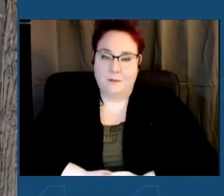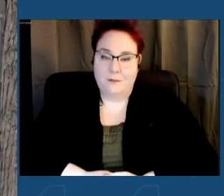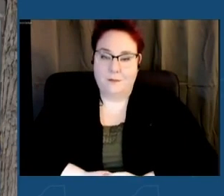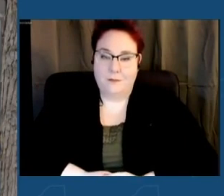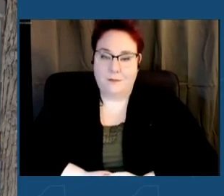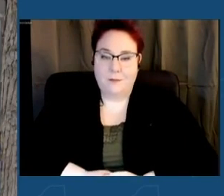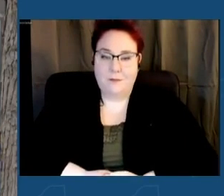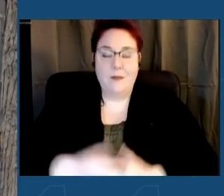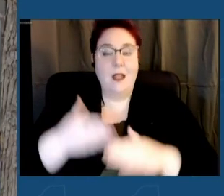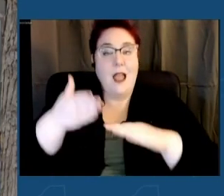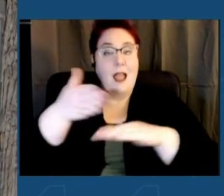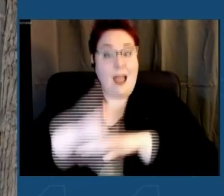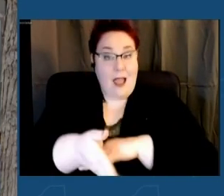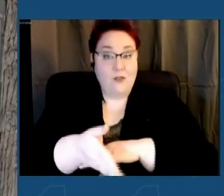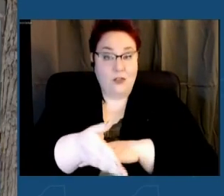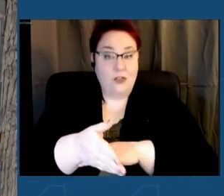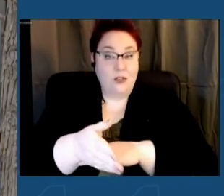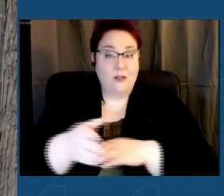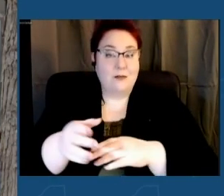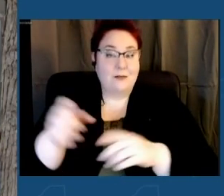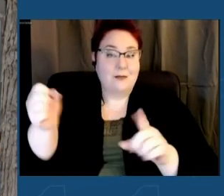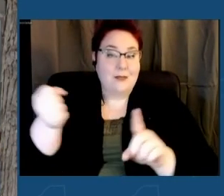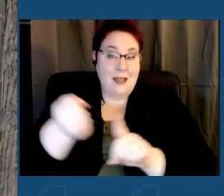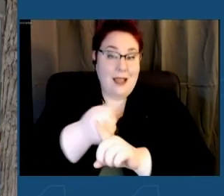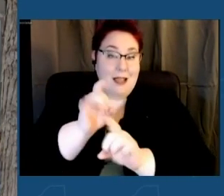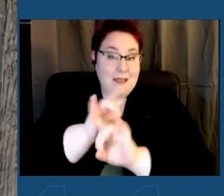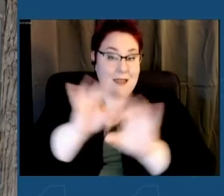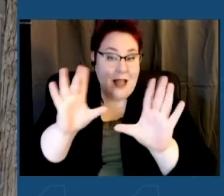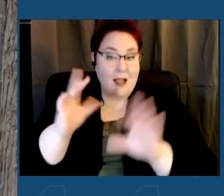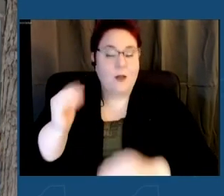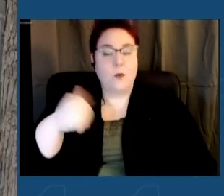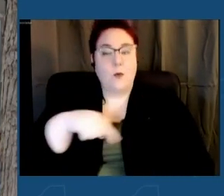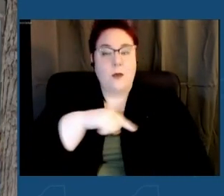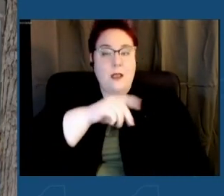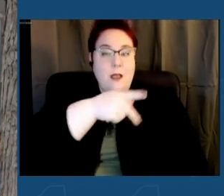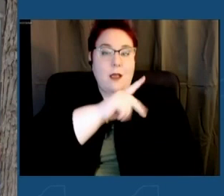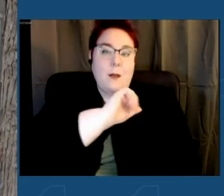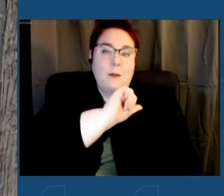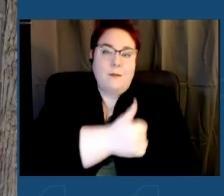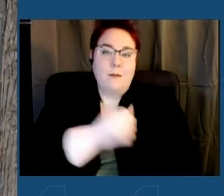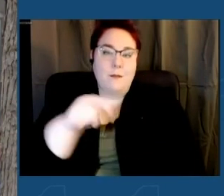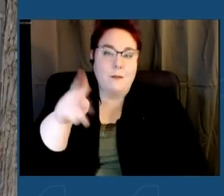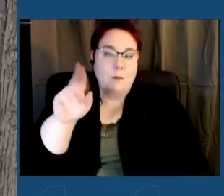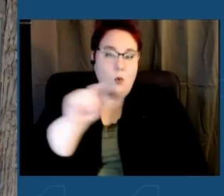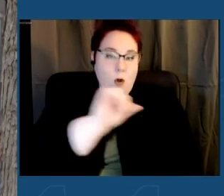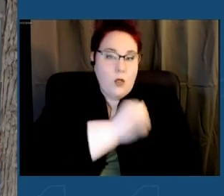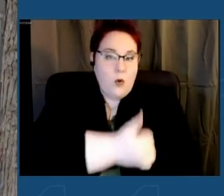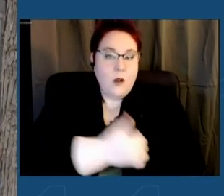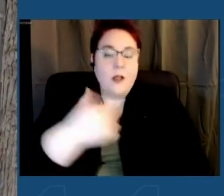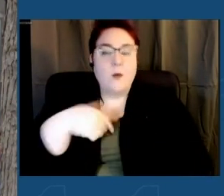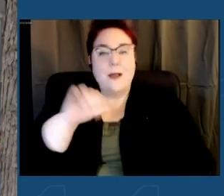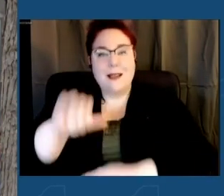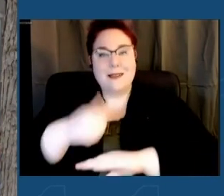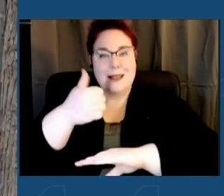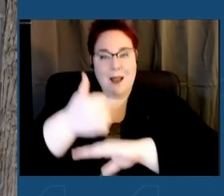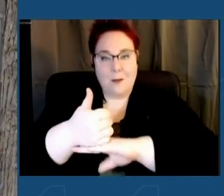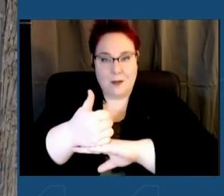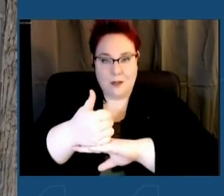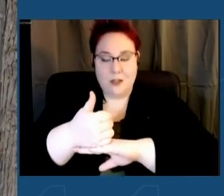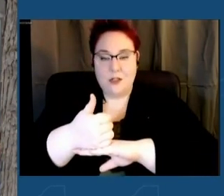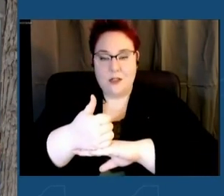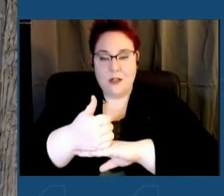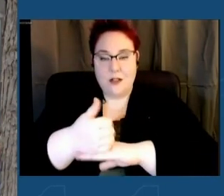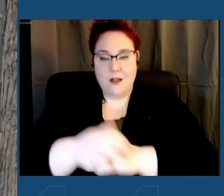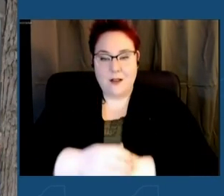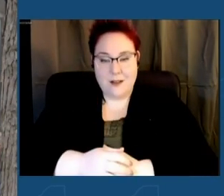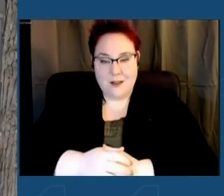Immediately after the attack, we at the Port Authority installed and established, under Stan's